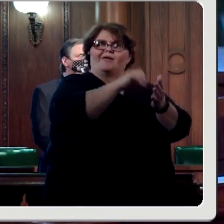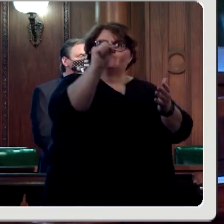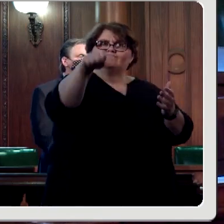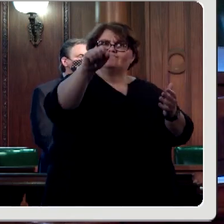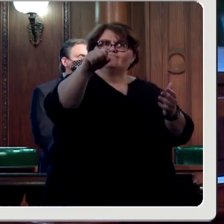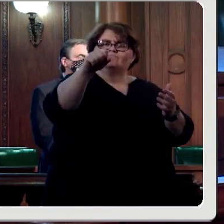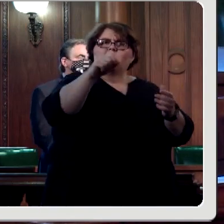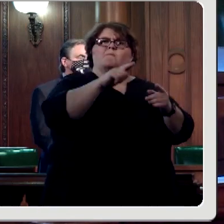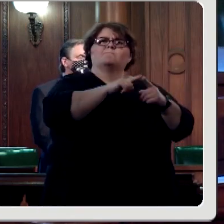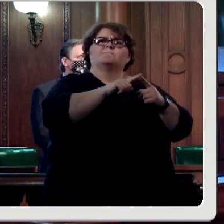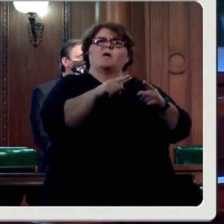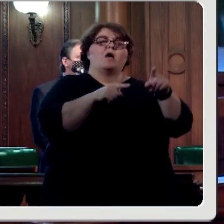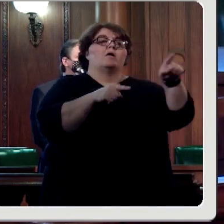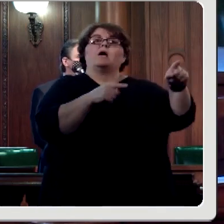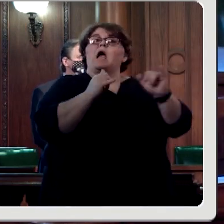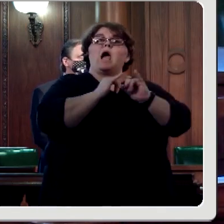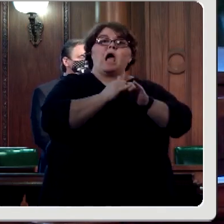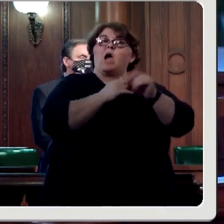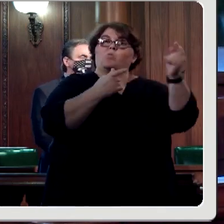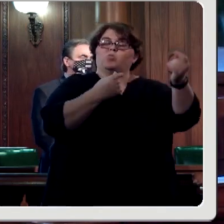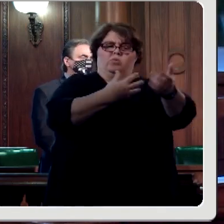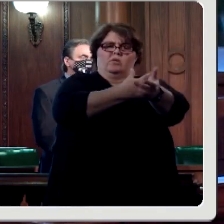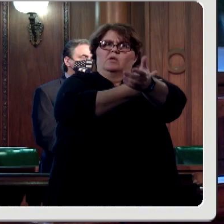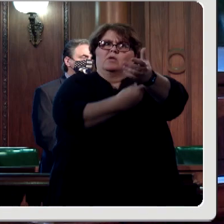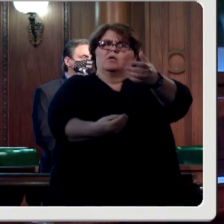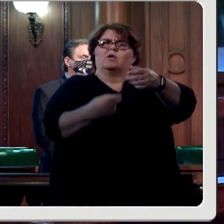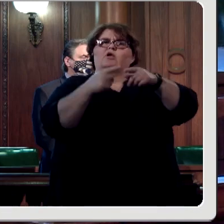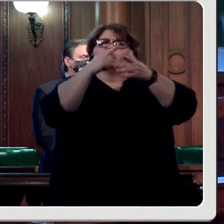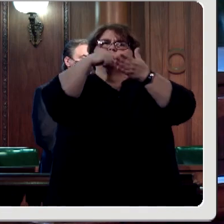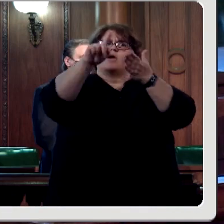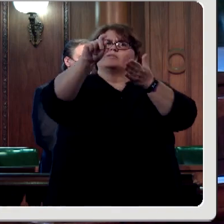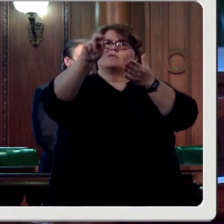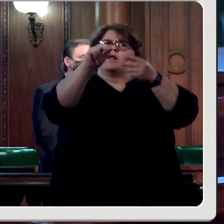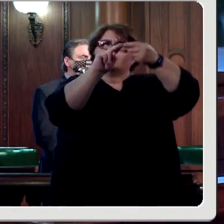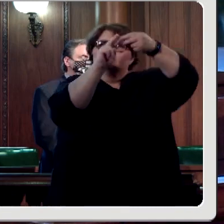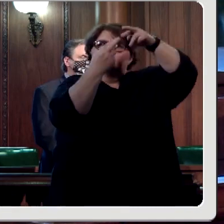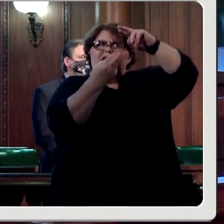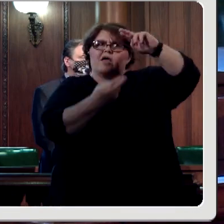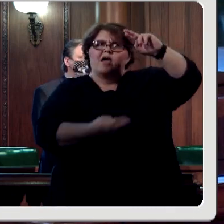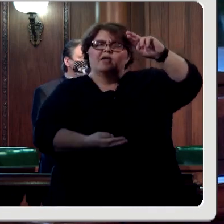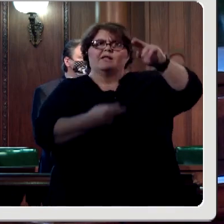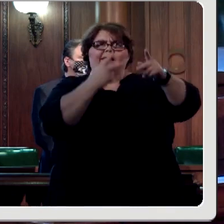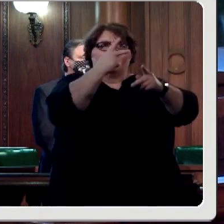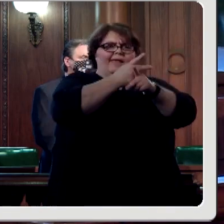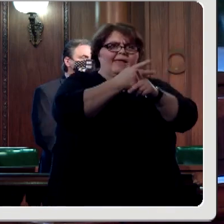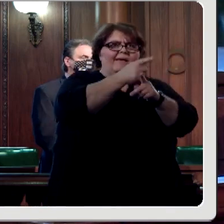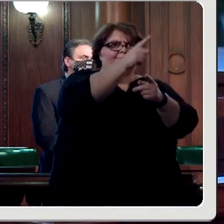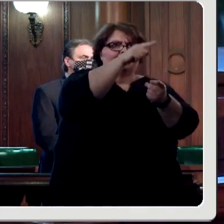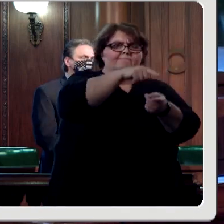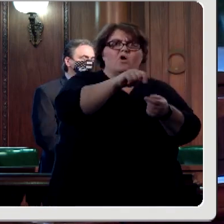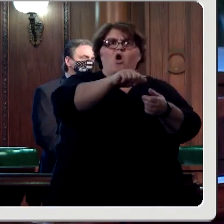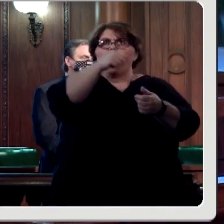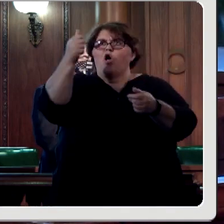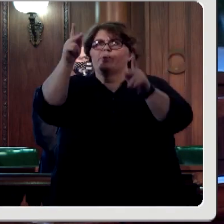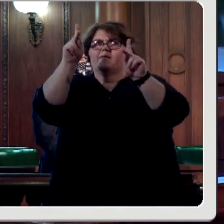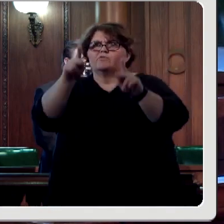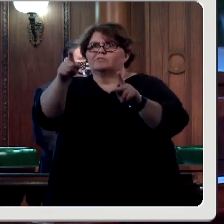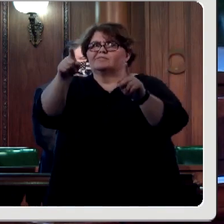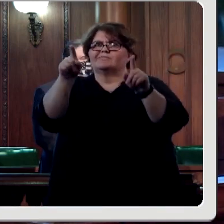so that the first specimen is available, the second specimen is available. They do these very fancy